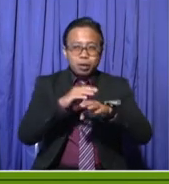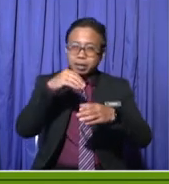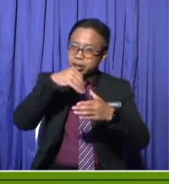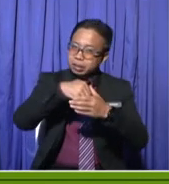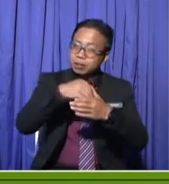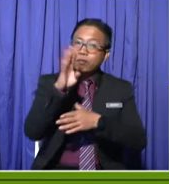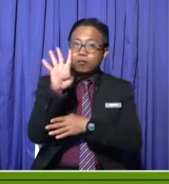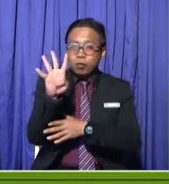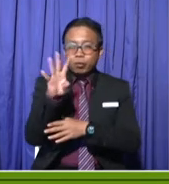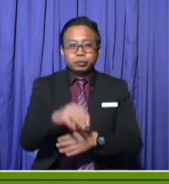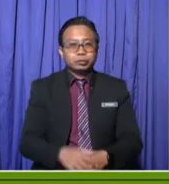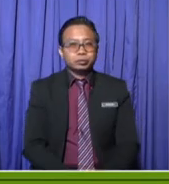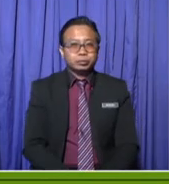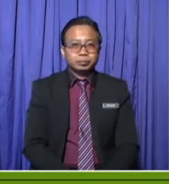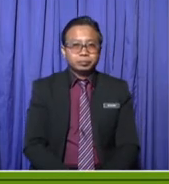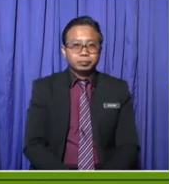fours.